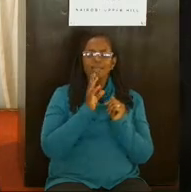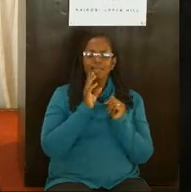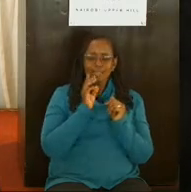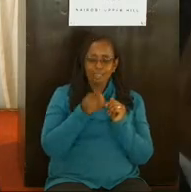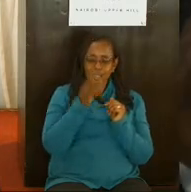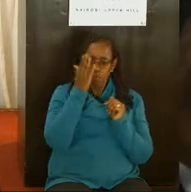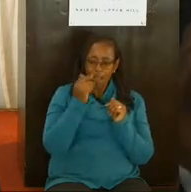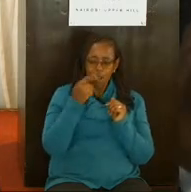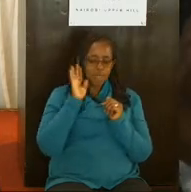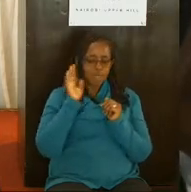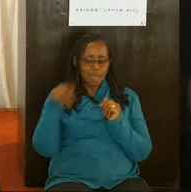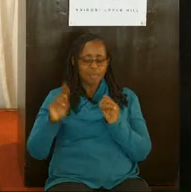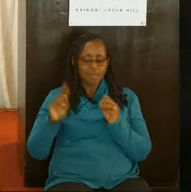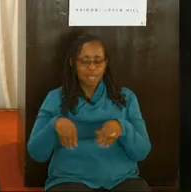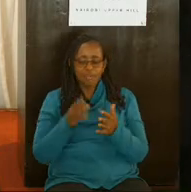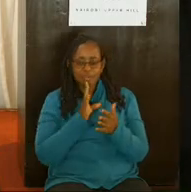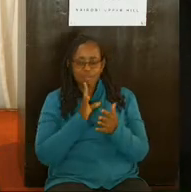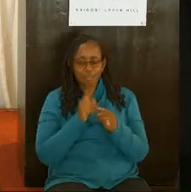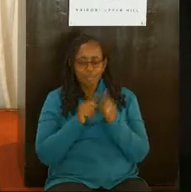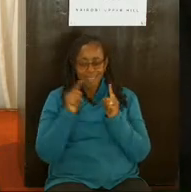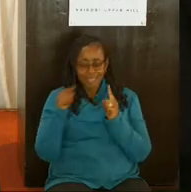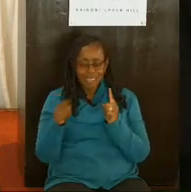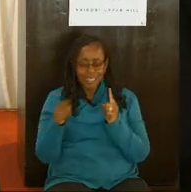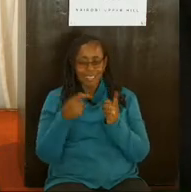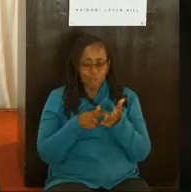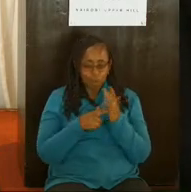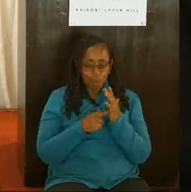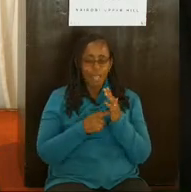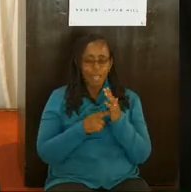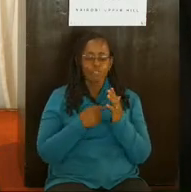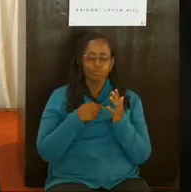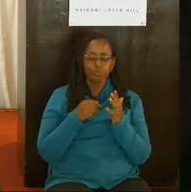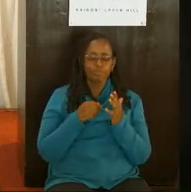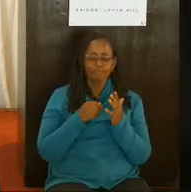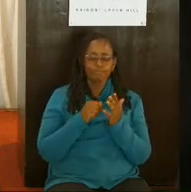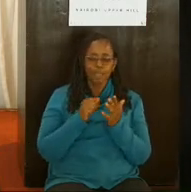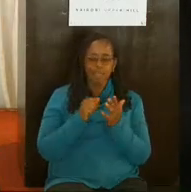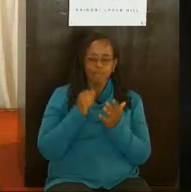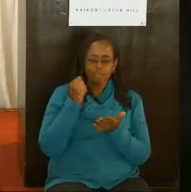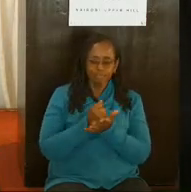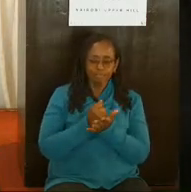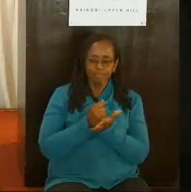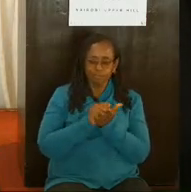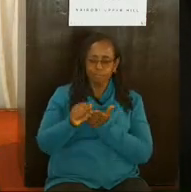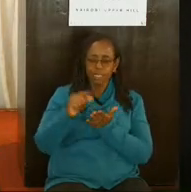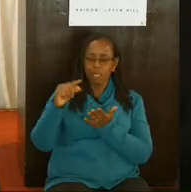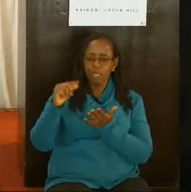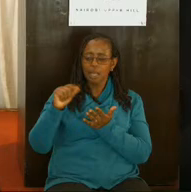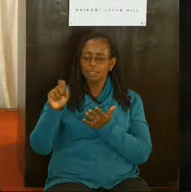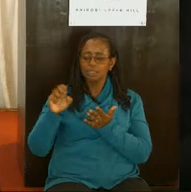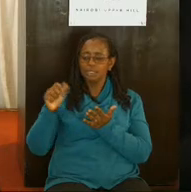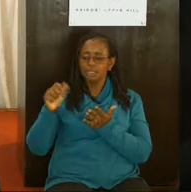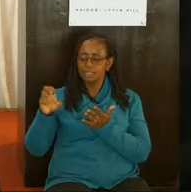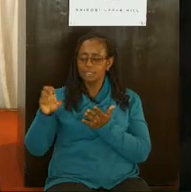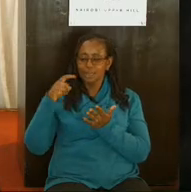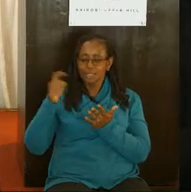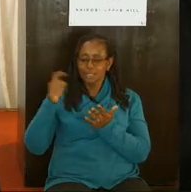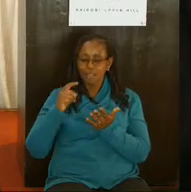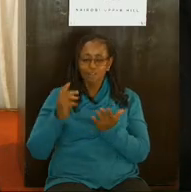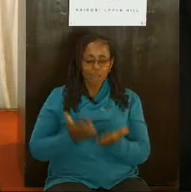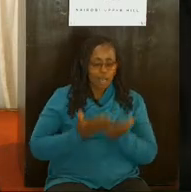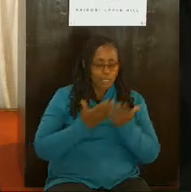speech but he's also required to Gazette and what he does is actually tables a report to Parliament